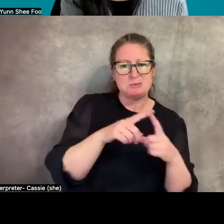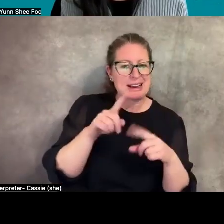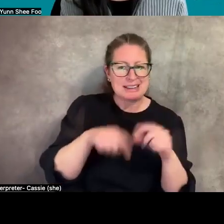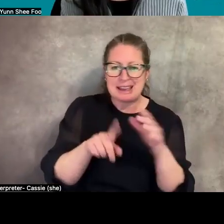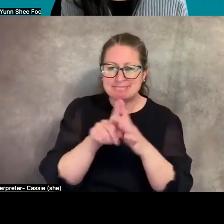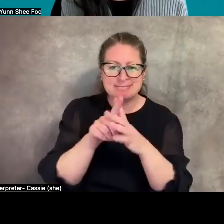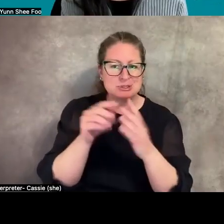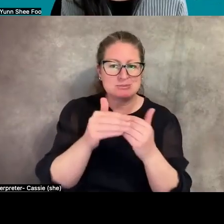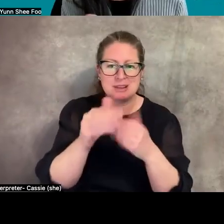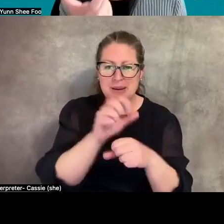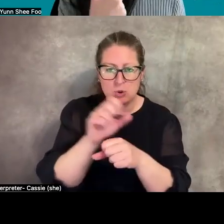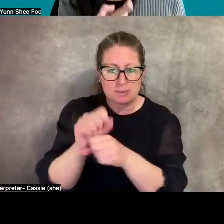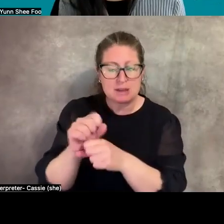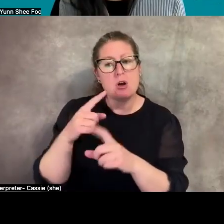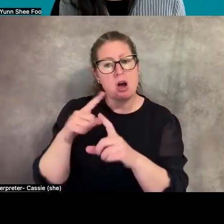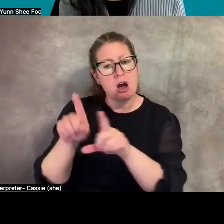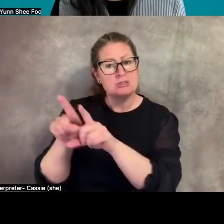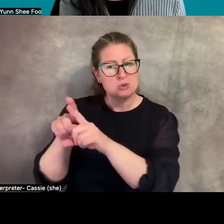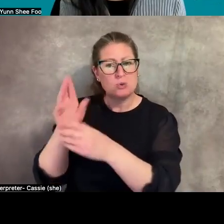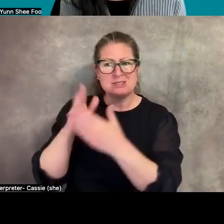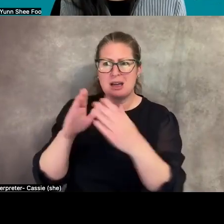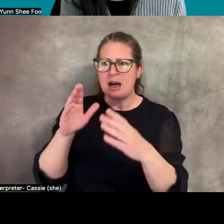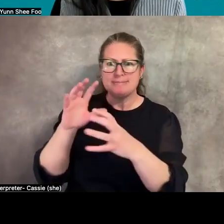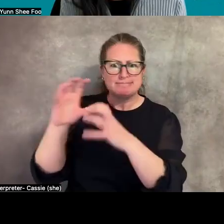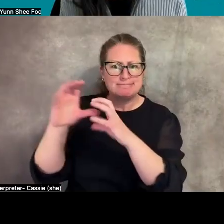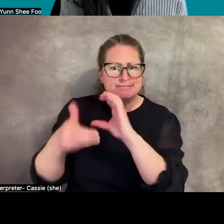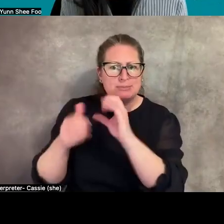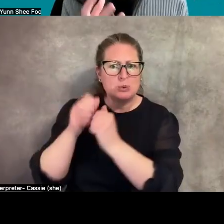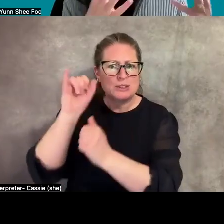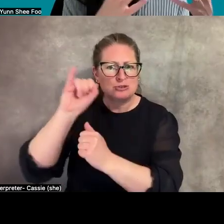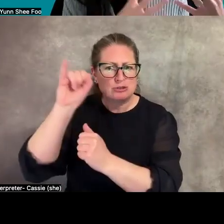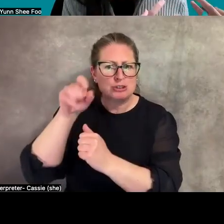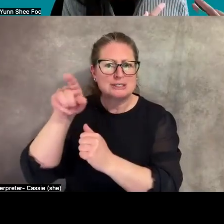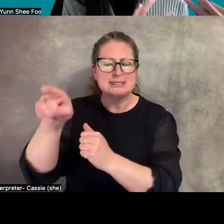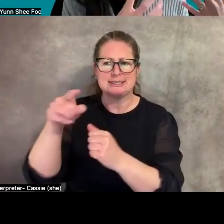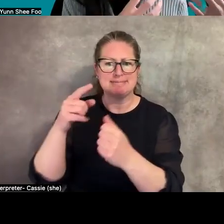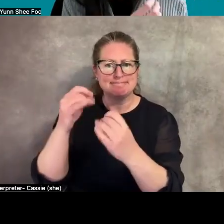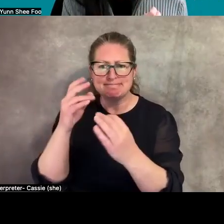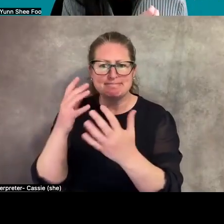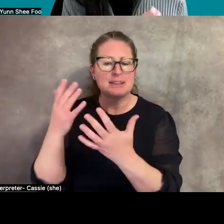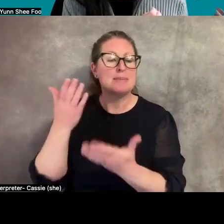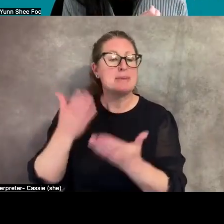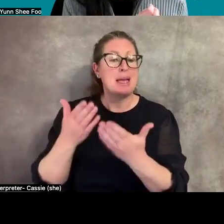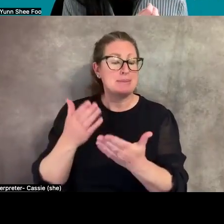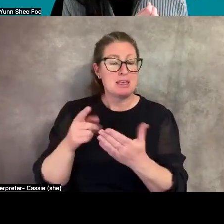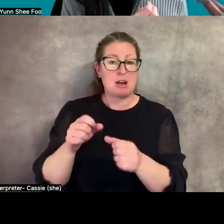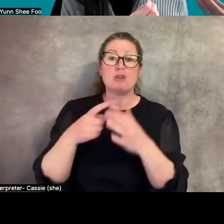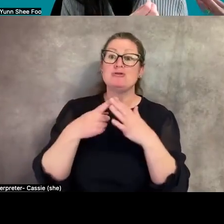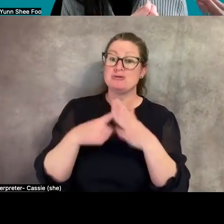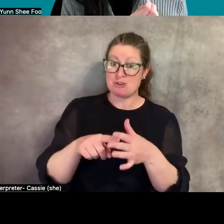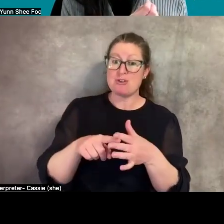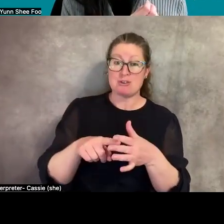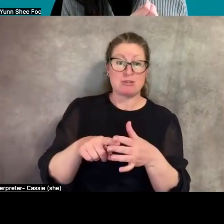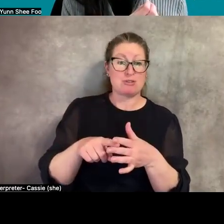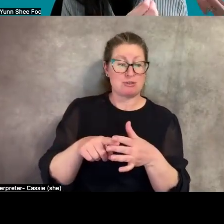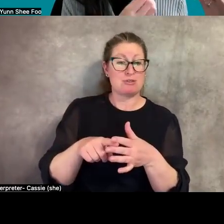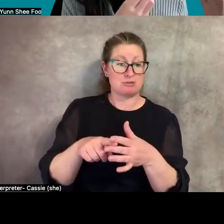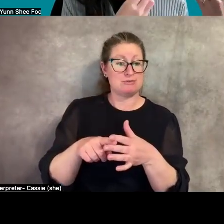and insurance challenges that interrupt treatment continuity. So they might be able to start the